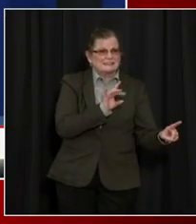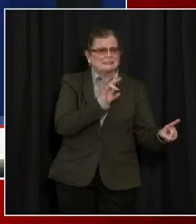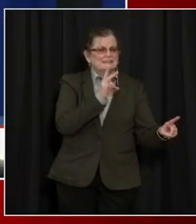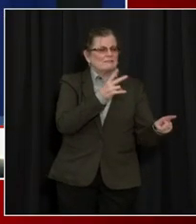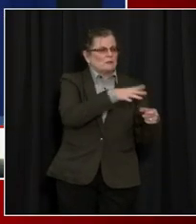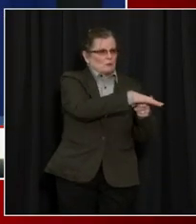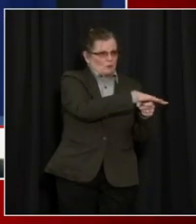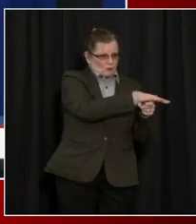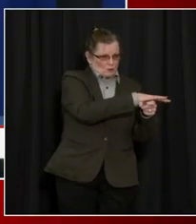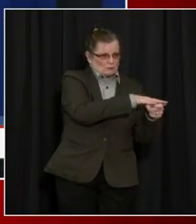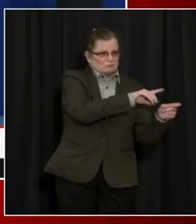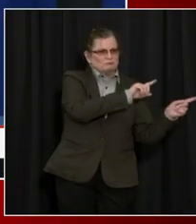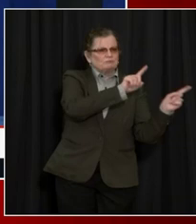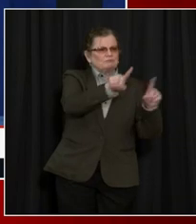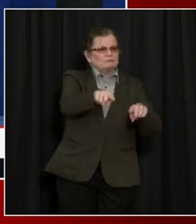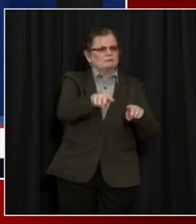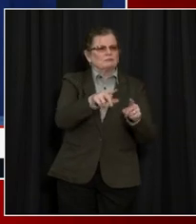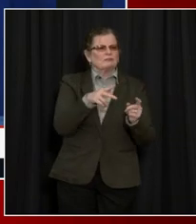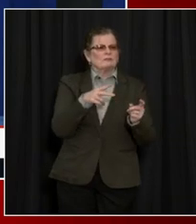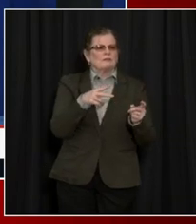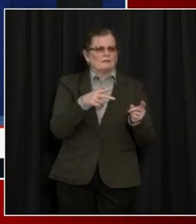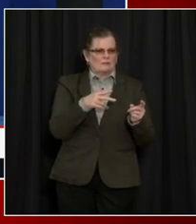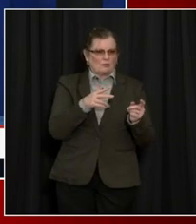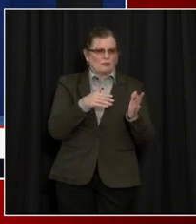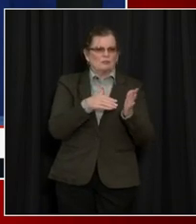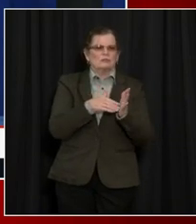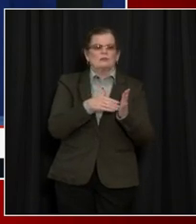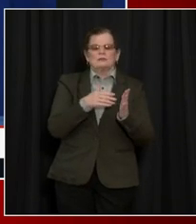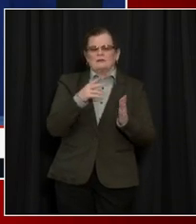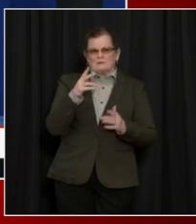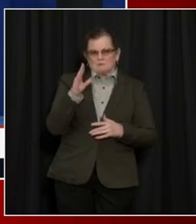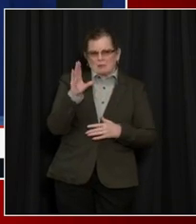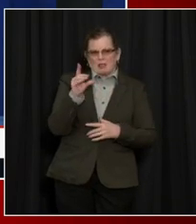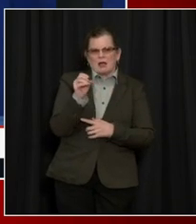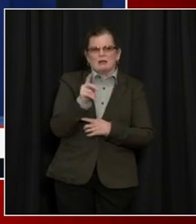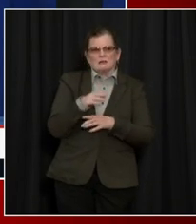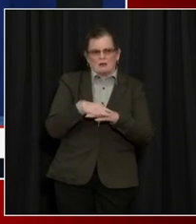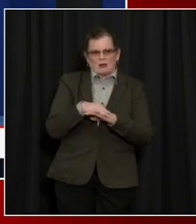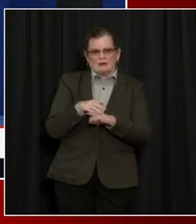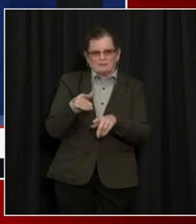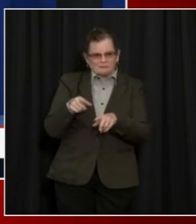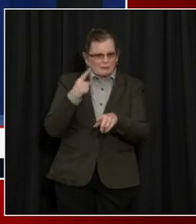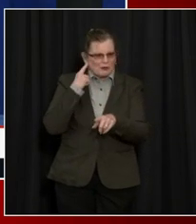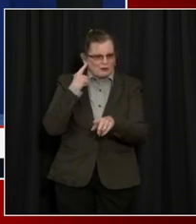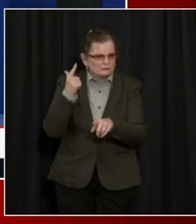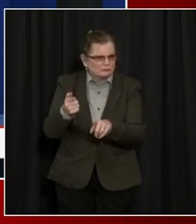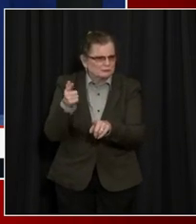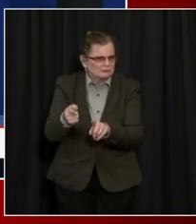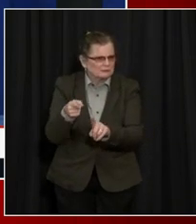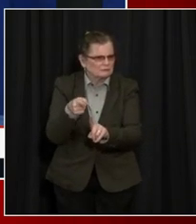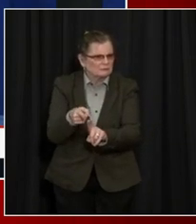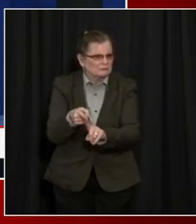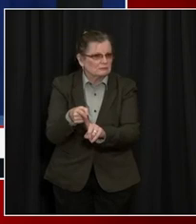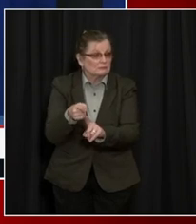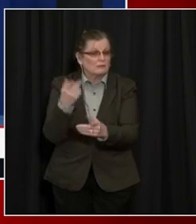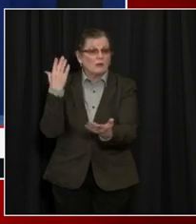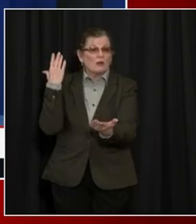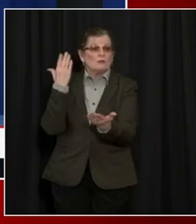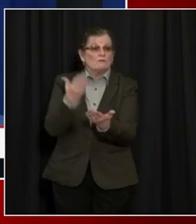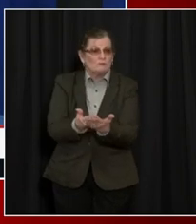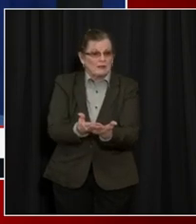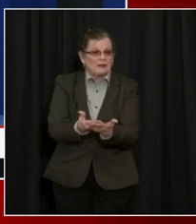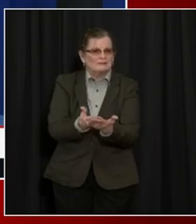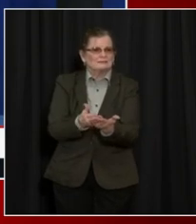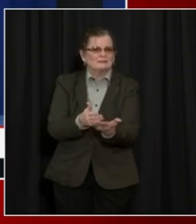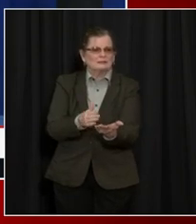to the 3000 block of 30th Street Southeast for the report of a shooting. When they got on the scene, they located the child